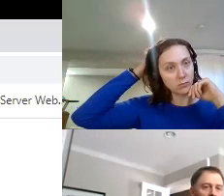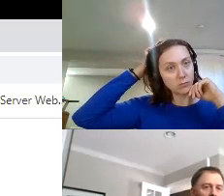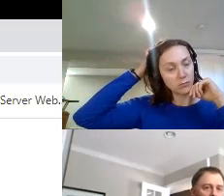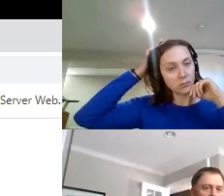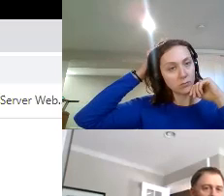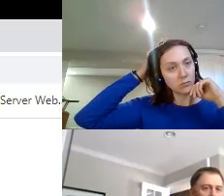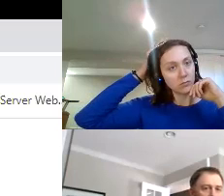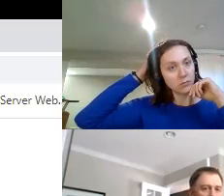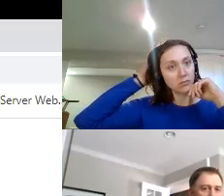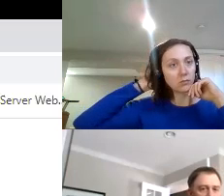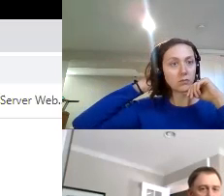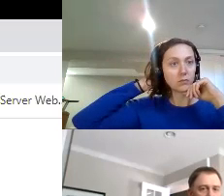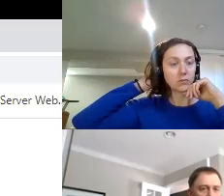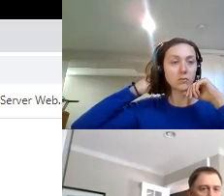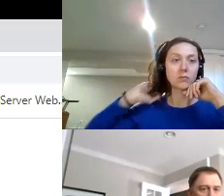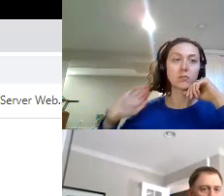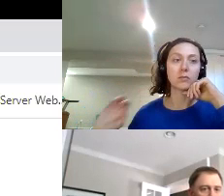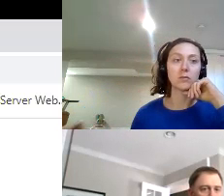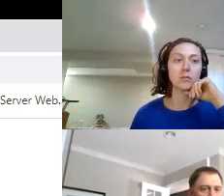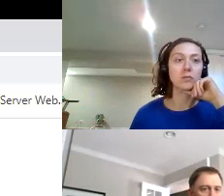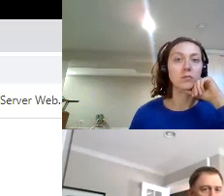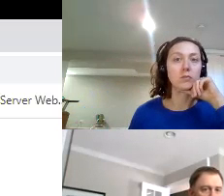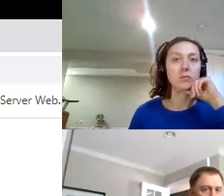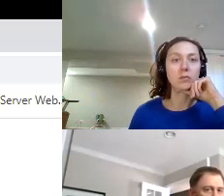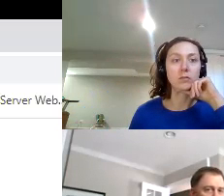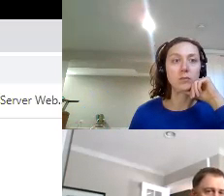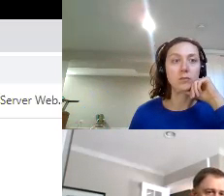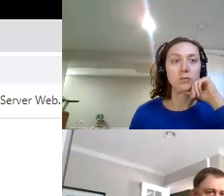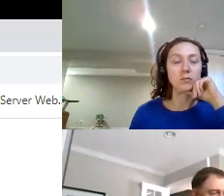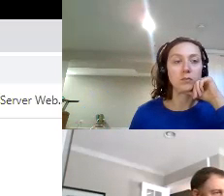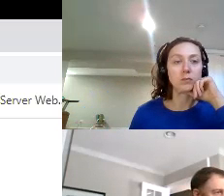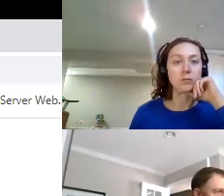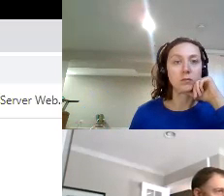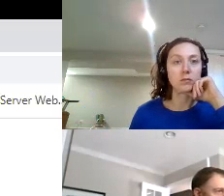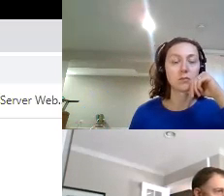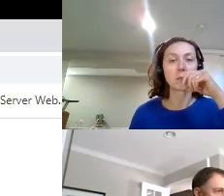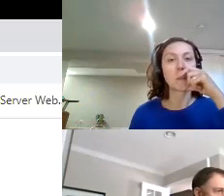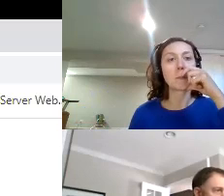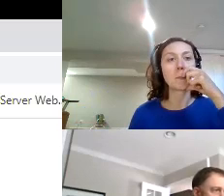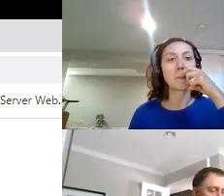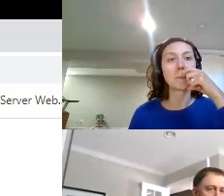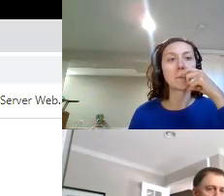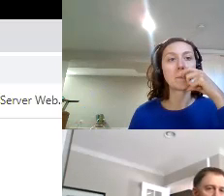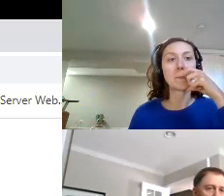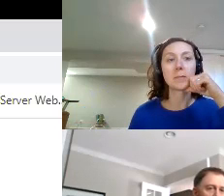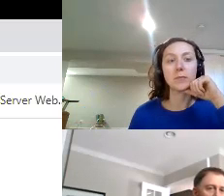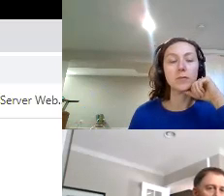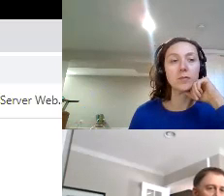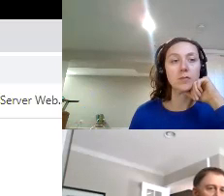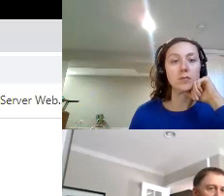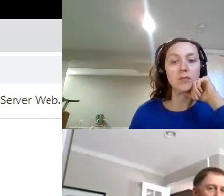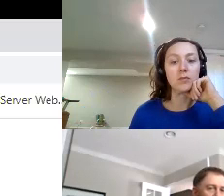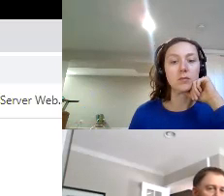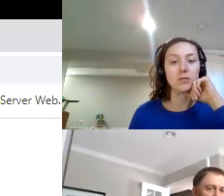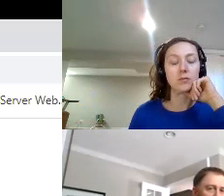County, or whether that happens to be looking at racial and ethnic groups and their access within a